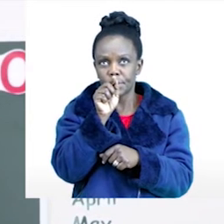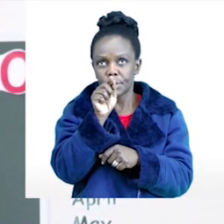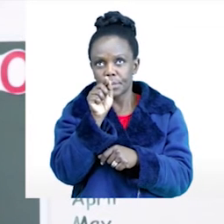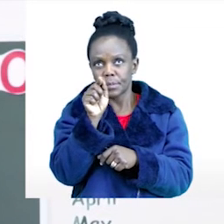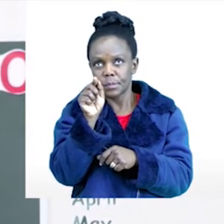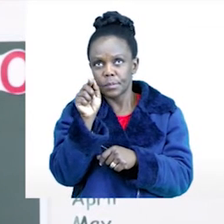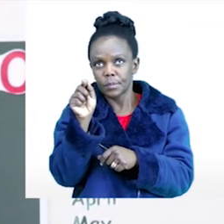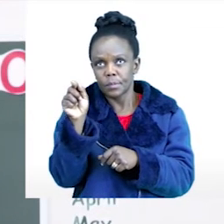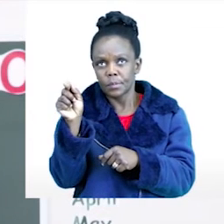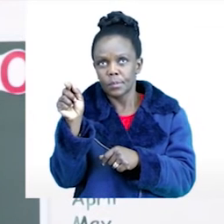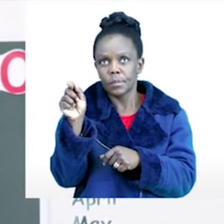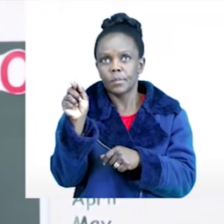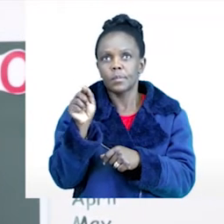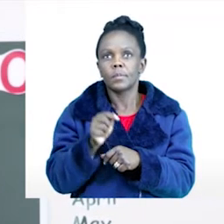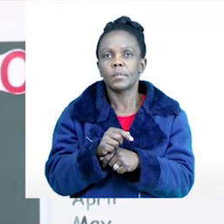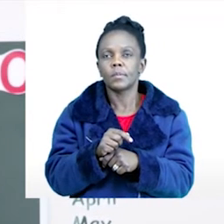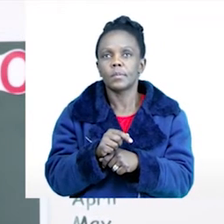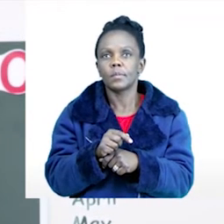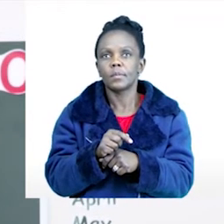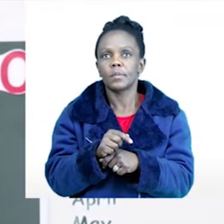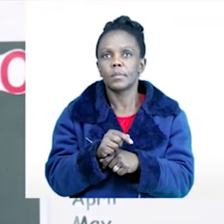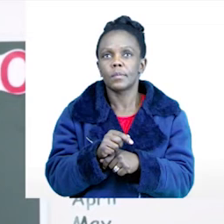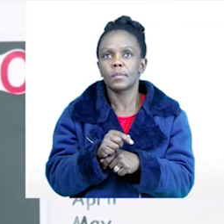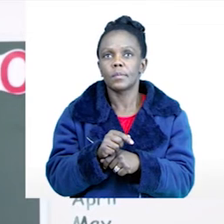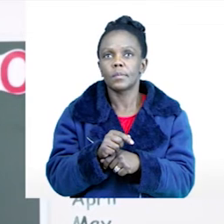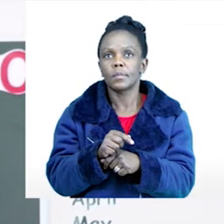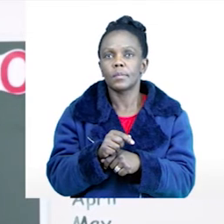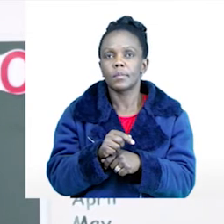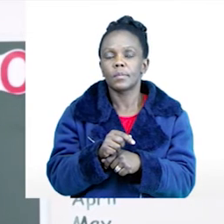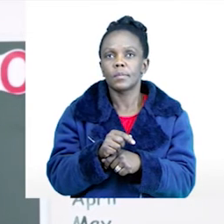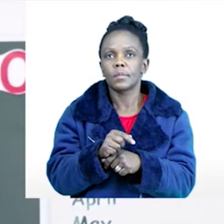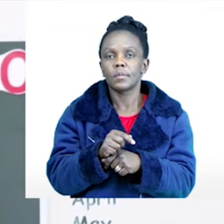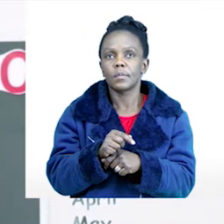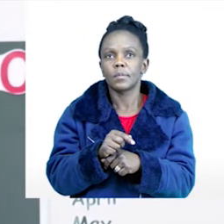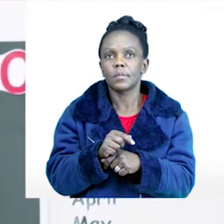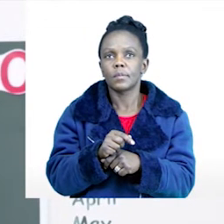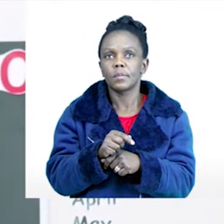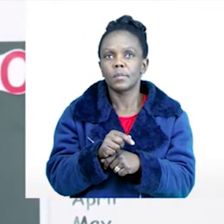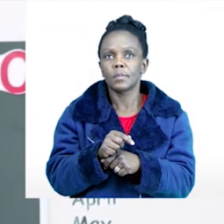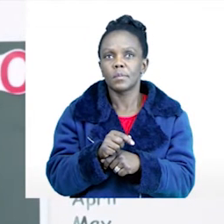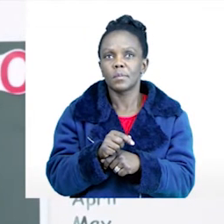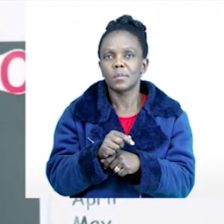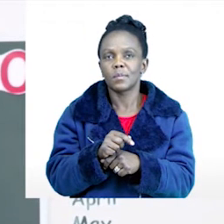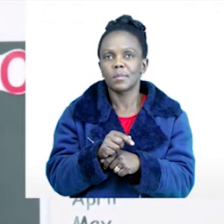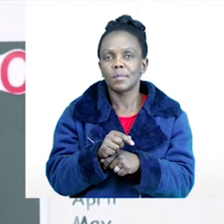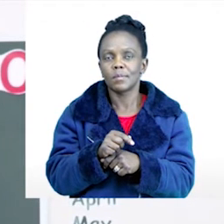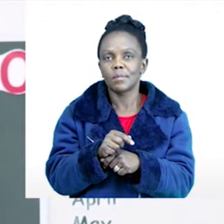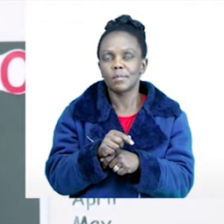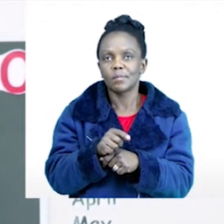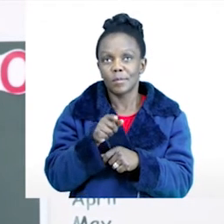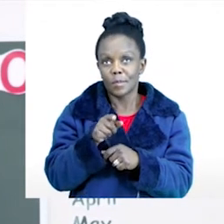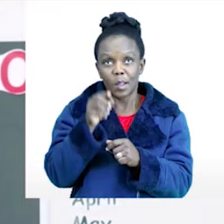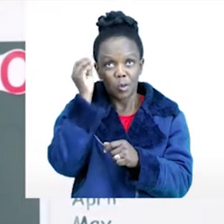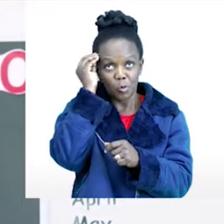chalk and go to the next dot. Very good. Now I'm sure by now you can tell which